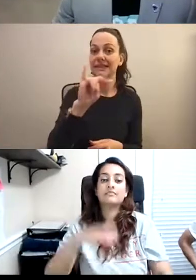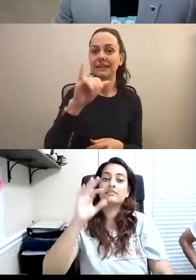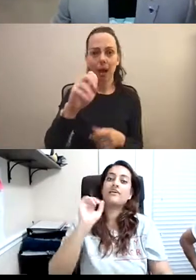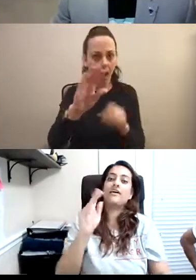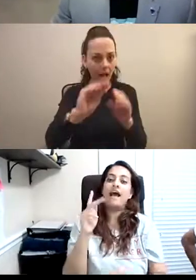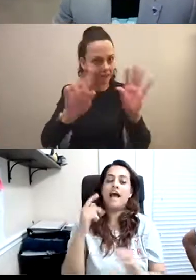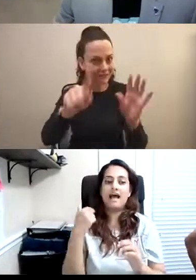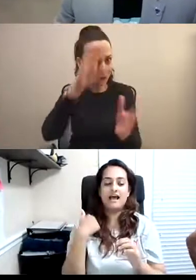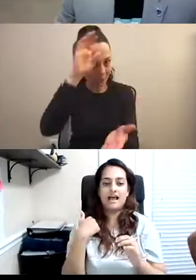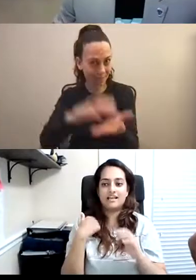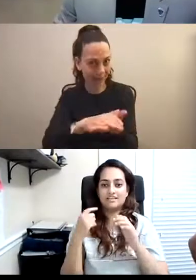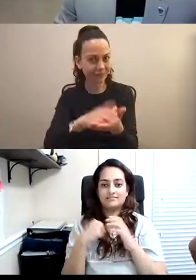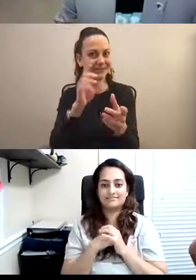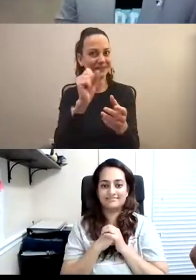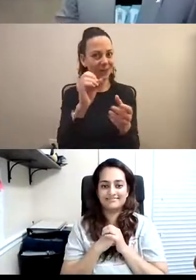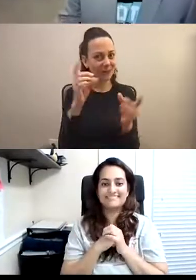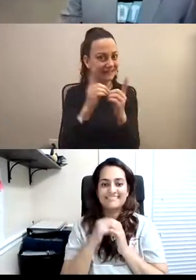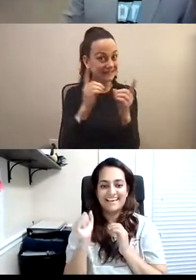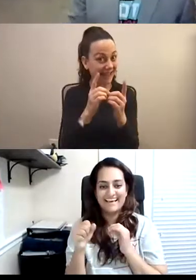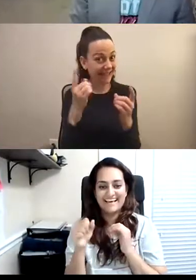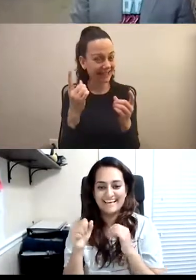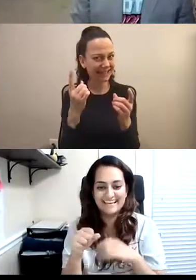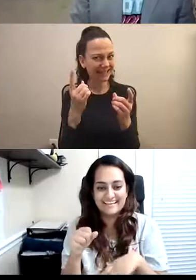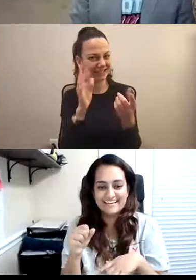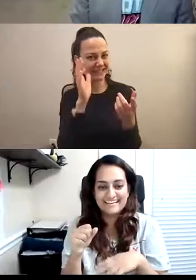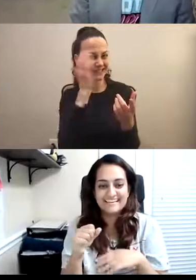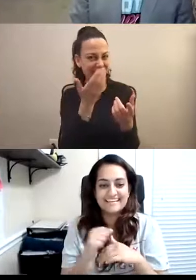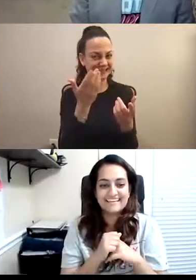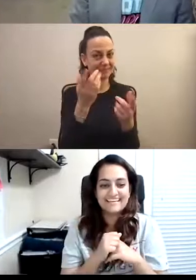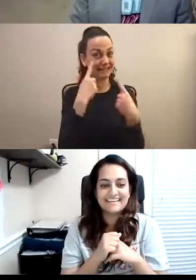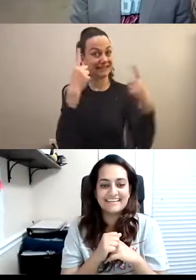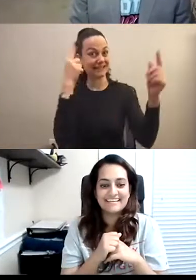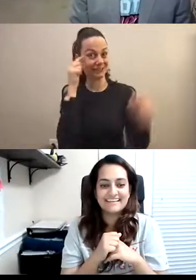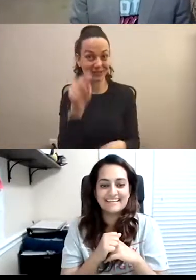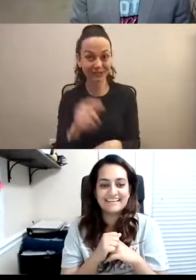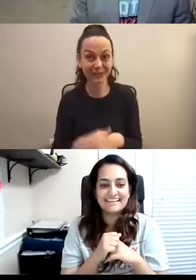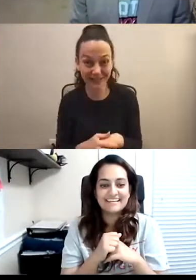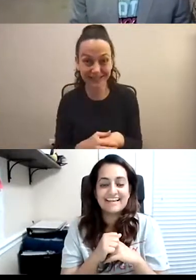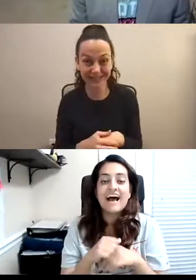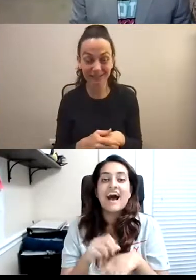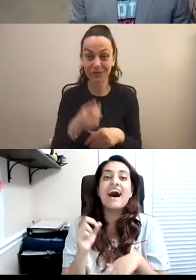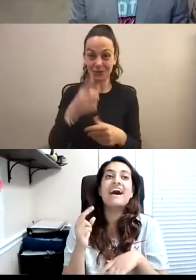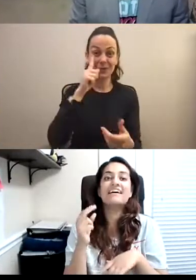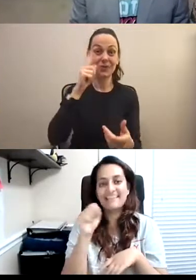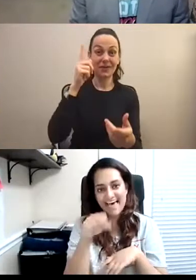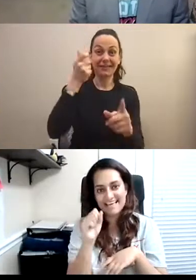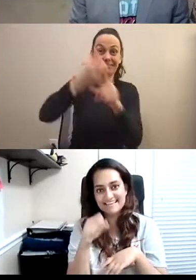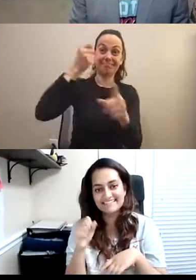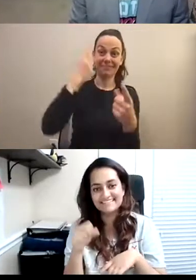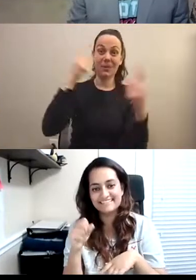obviously married, so dating would seem to be kind of success for you. You reached the end